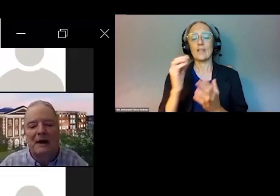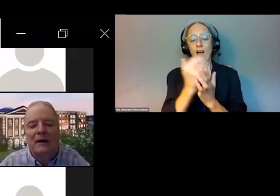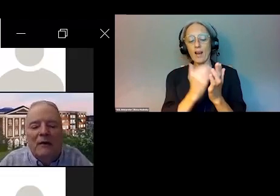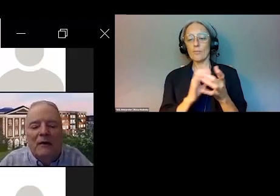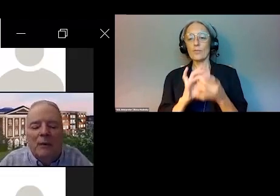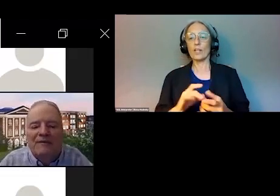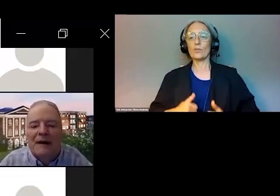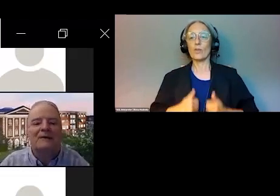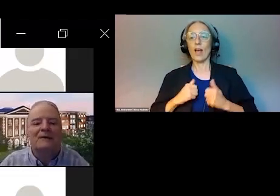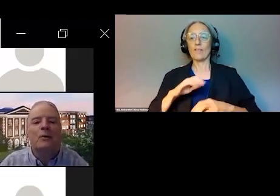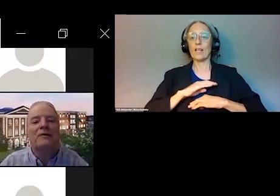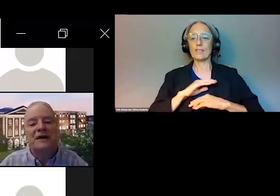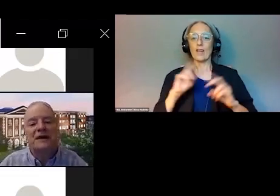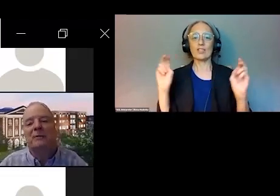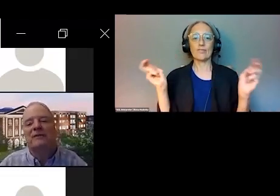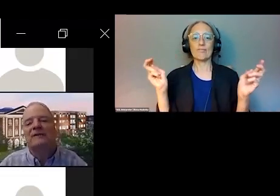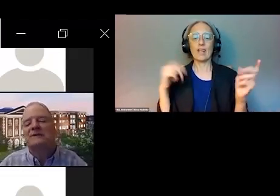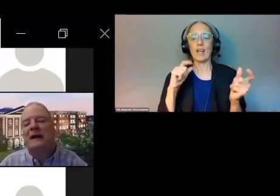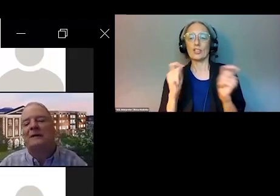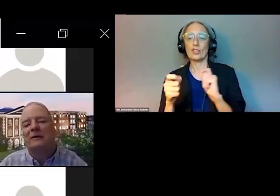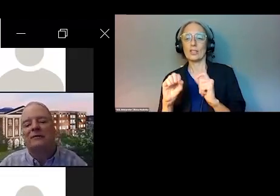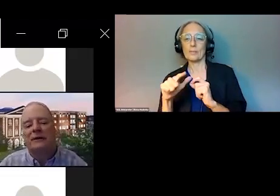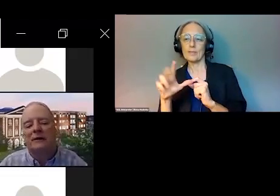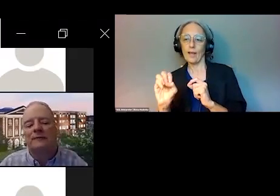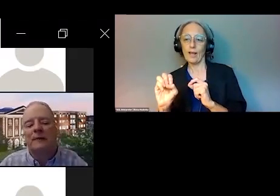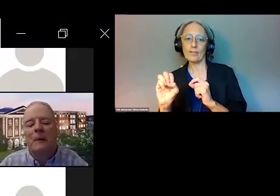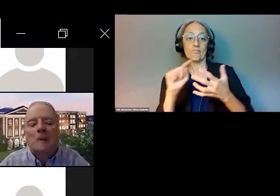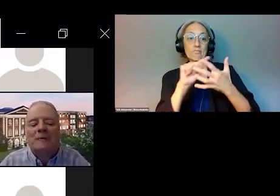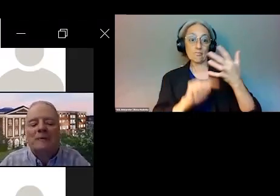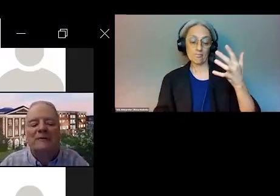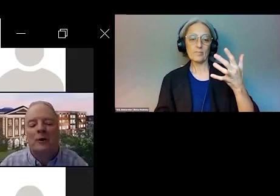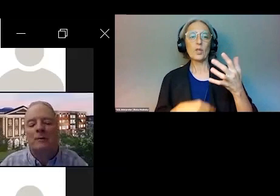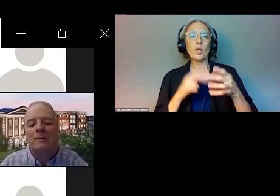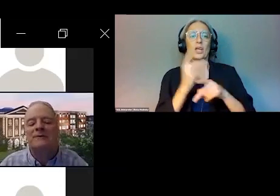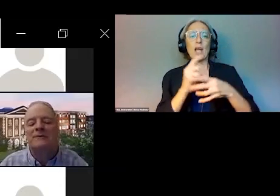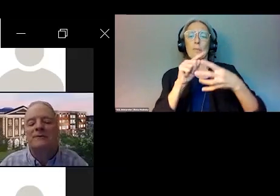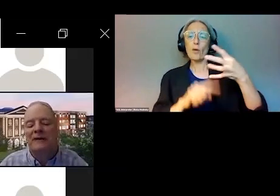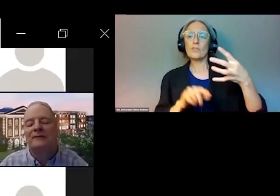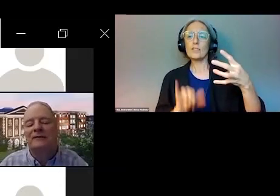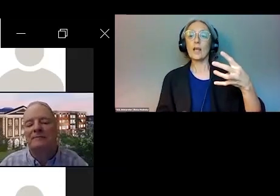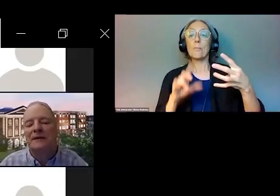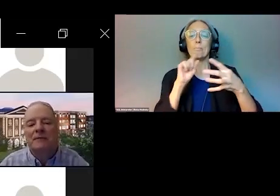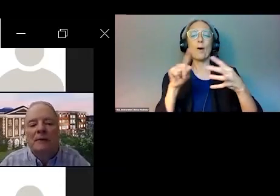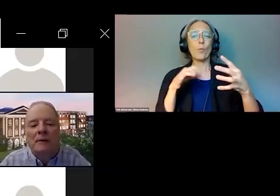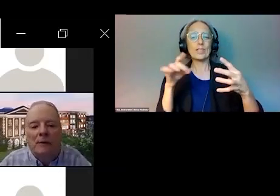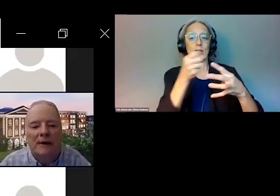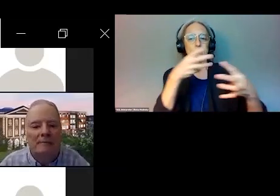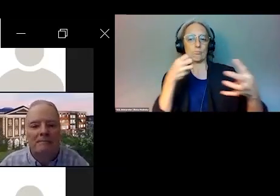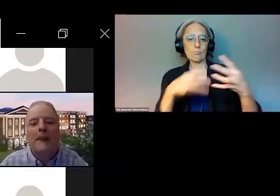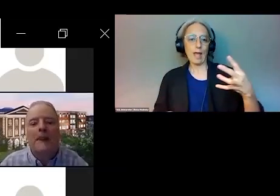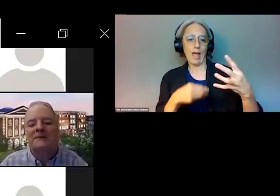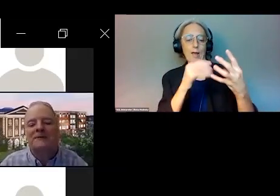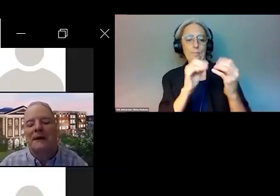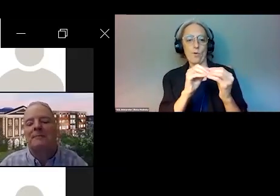an adjustment scale. So we've kept that core the same, but we've expanded over the years. And so once we've added